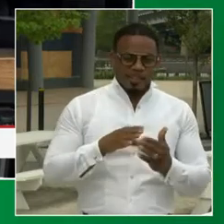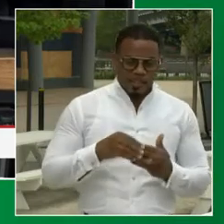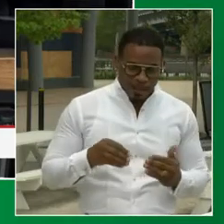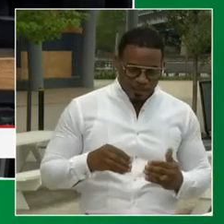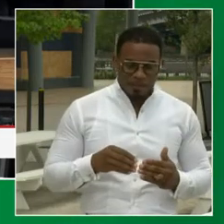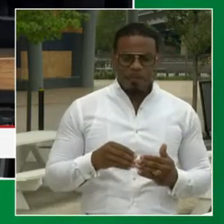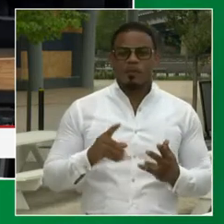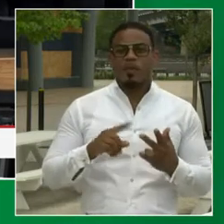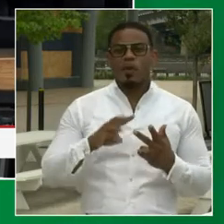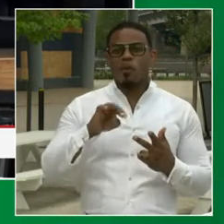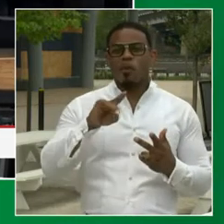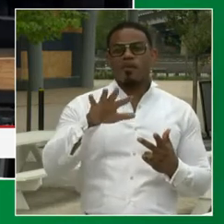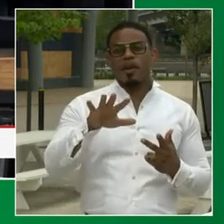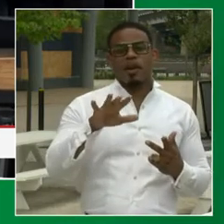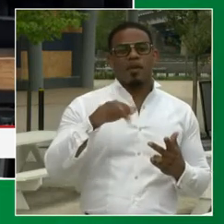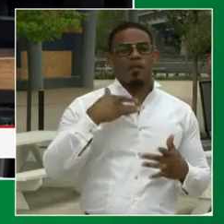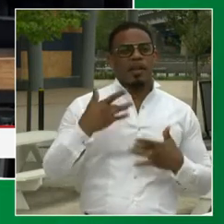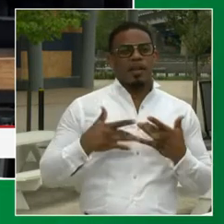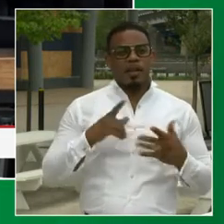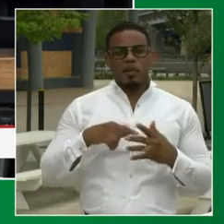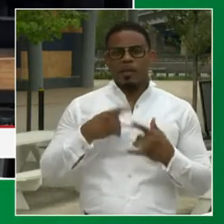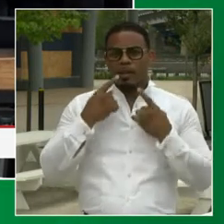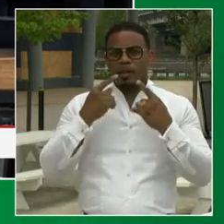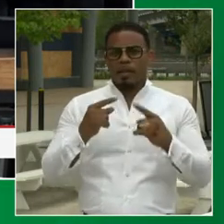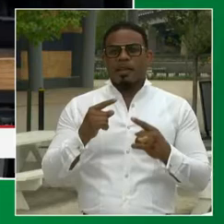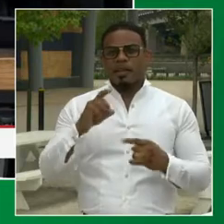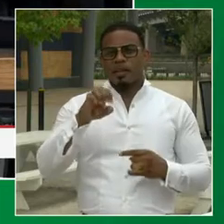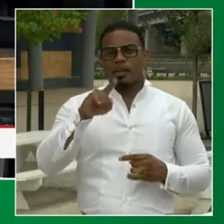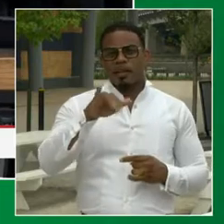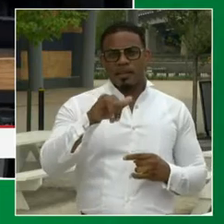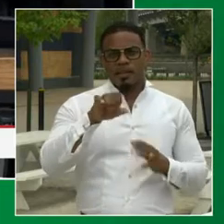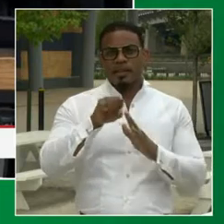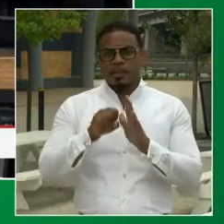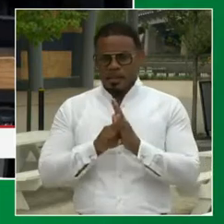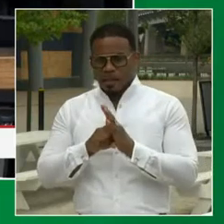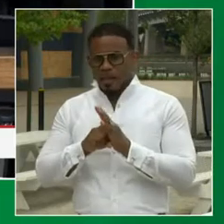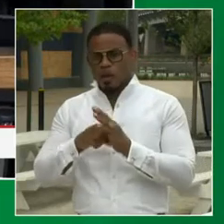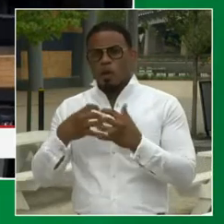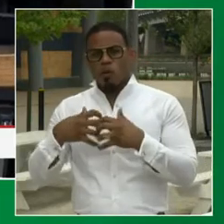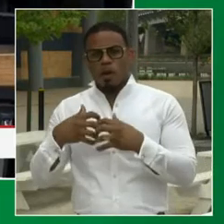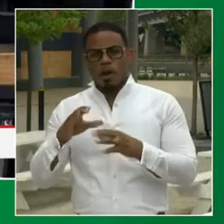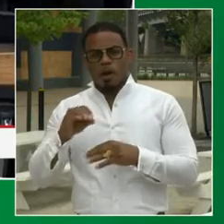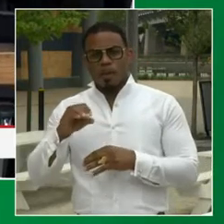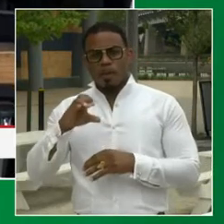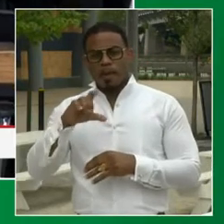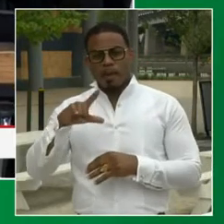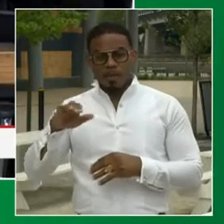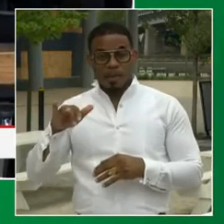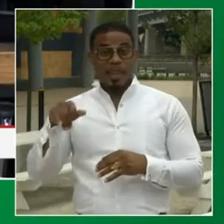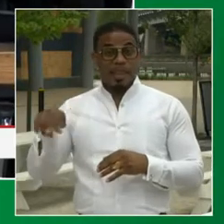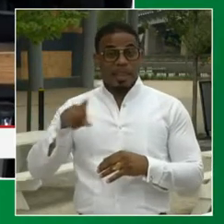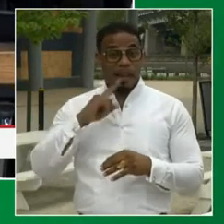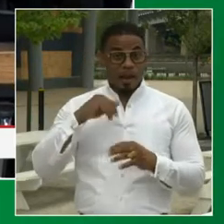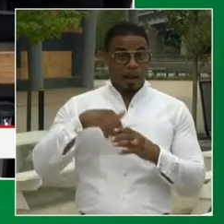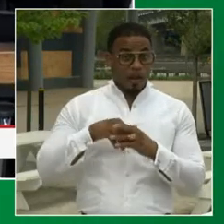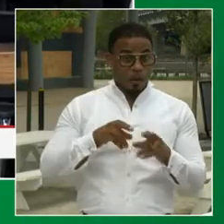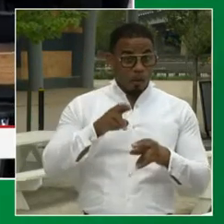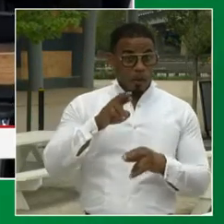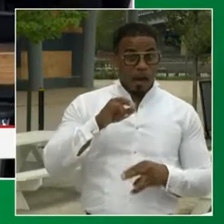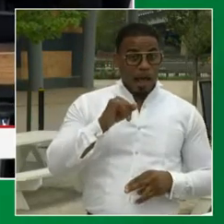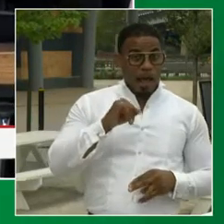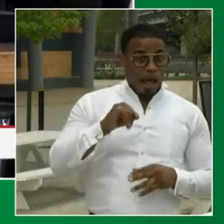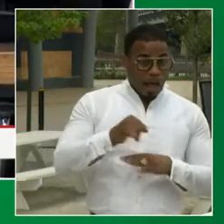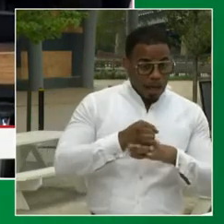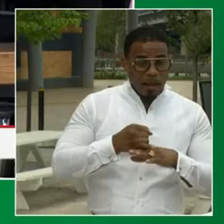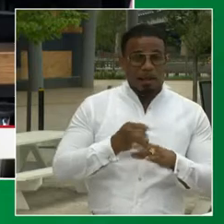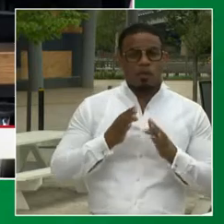$95,000. In Ward 5, we are excited to announce City State Brewing Company, LLC. They are in the Rhode Island Avenue